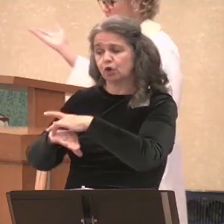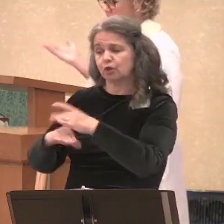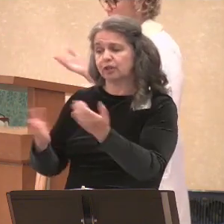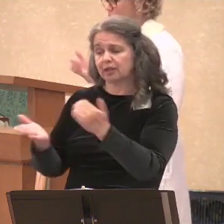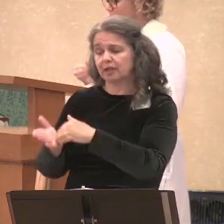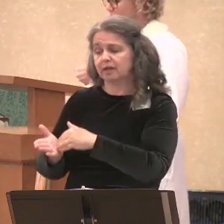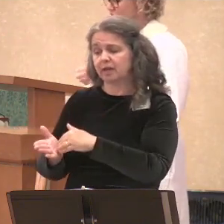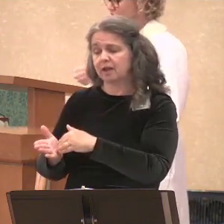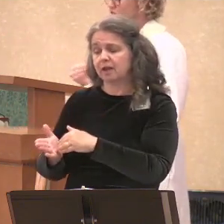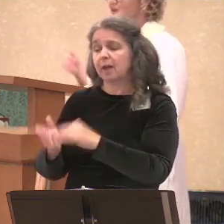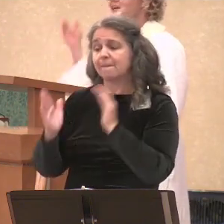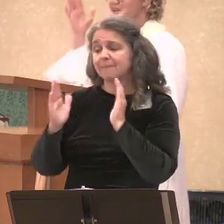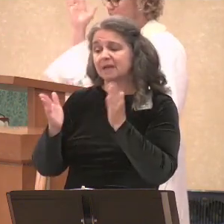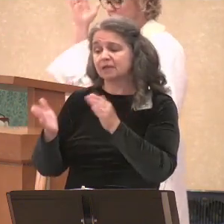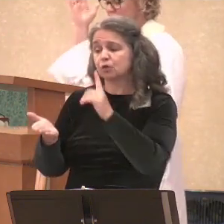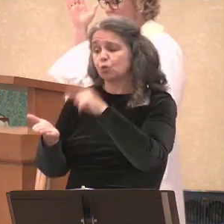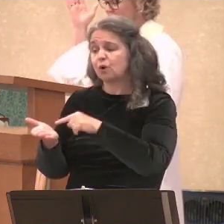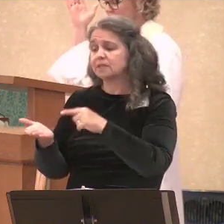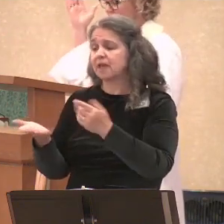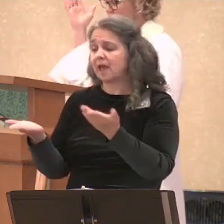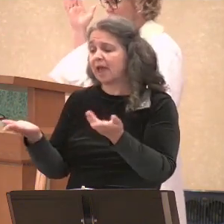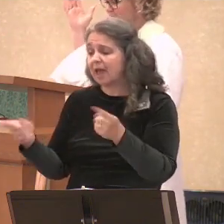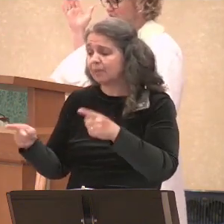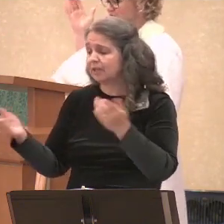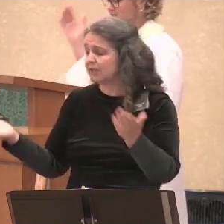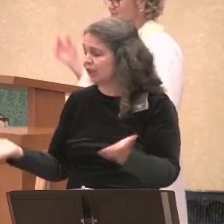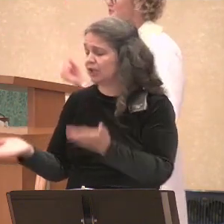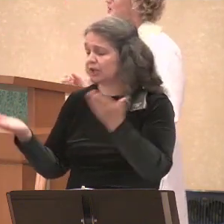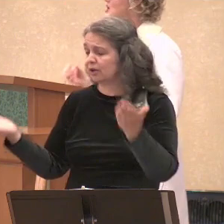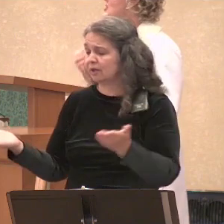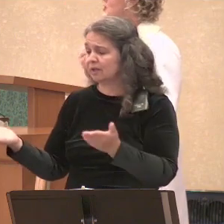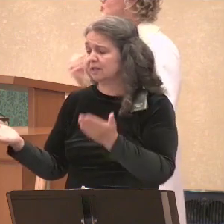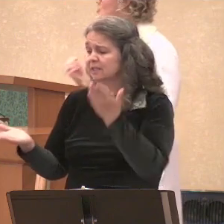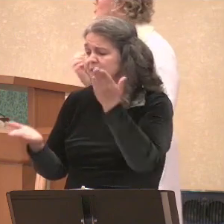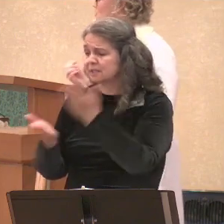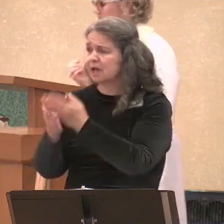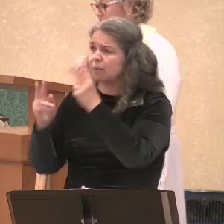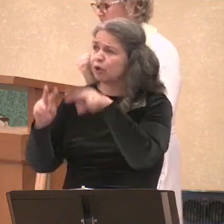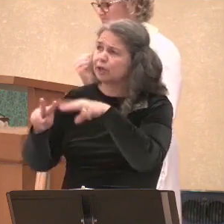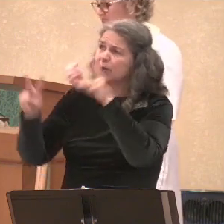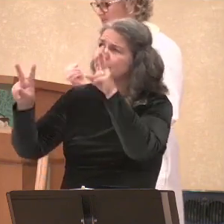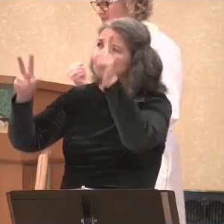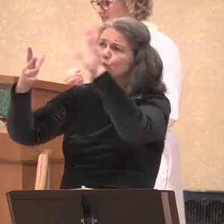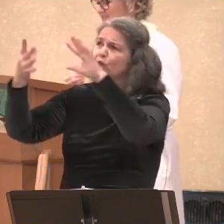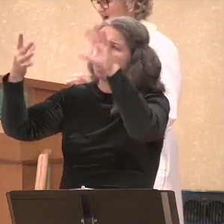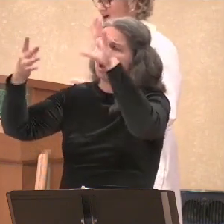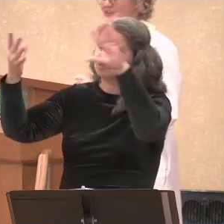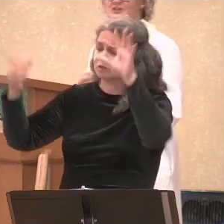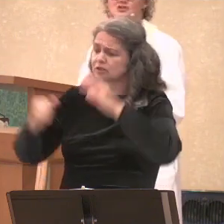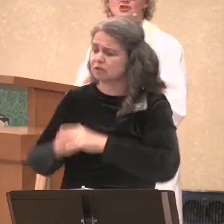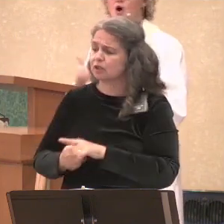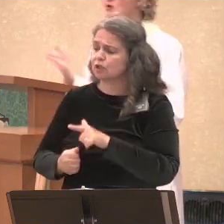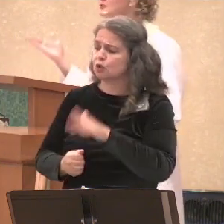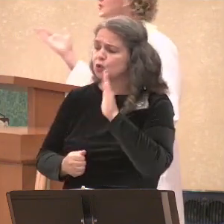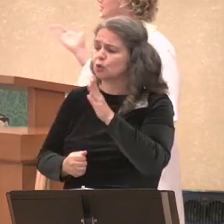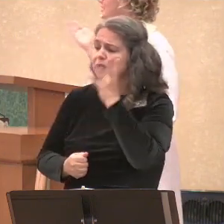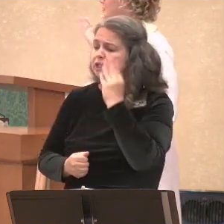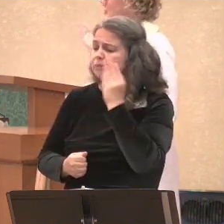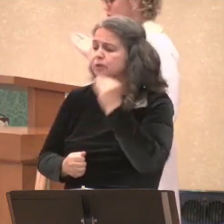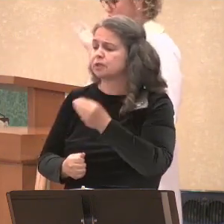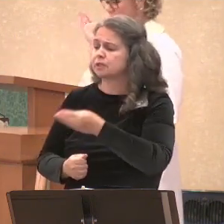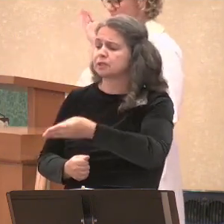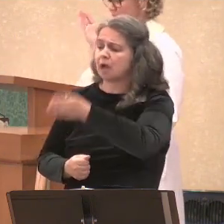to what's around you. Get your head out of the clouds because you're going to experience God in a